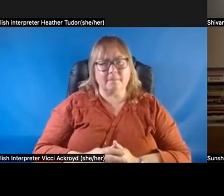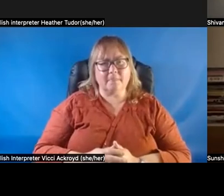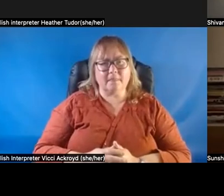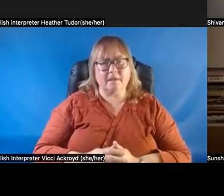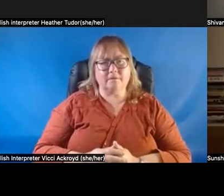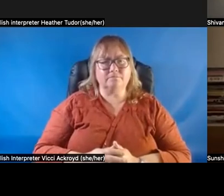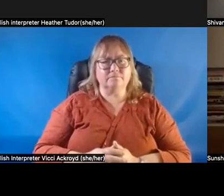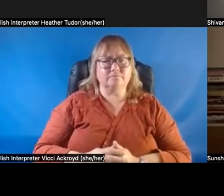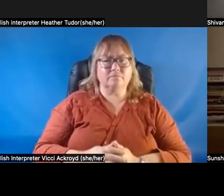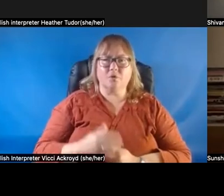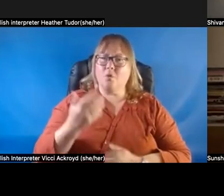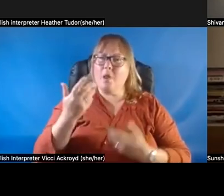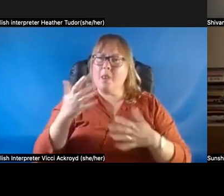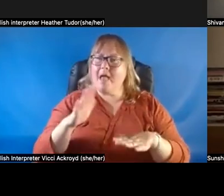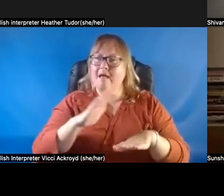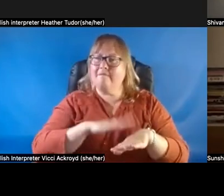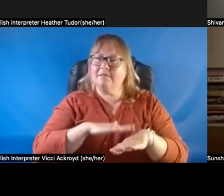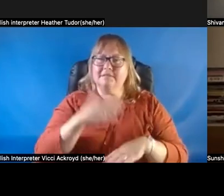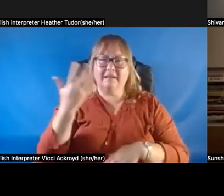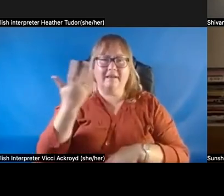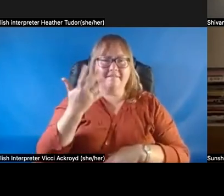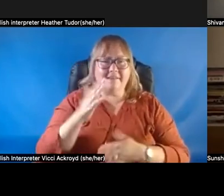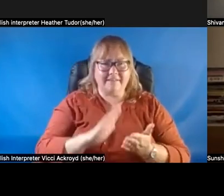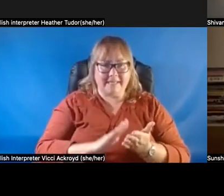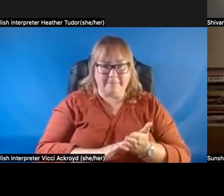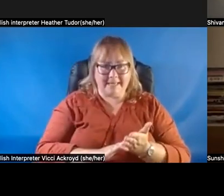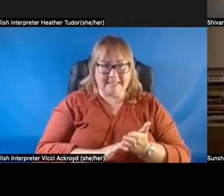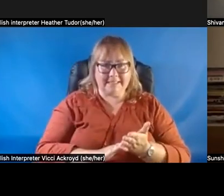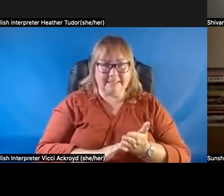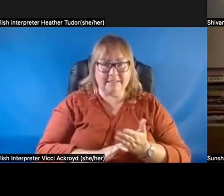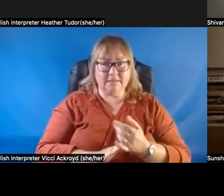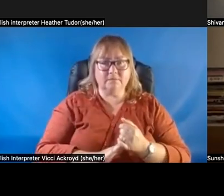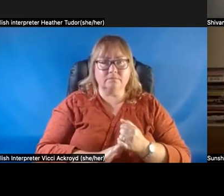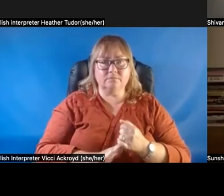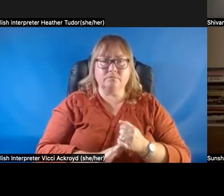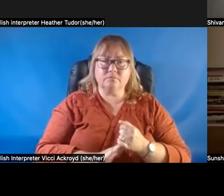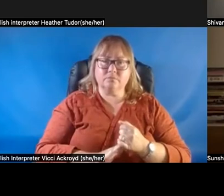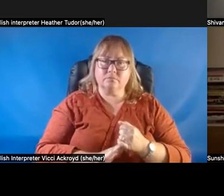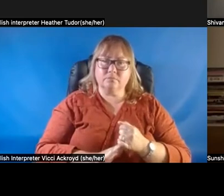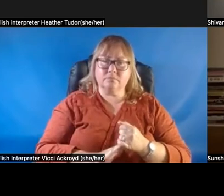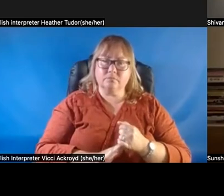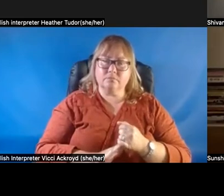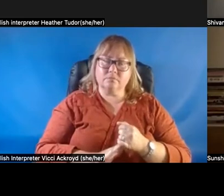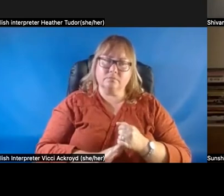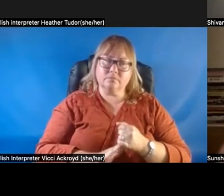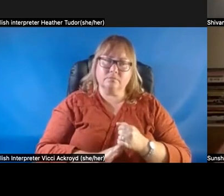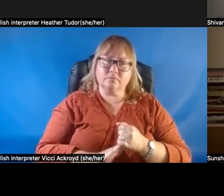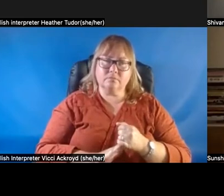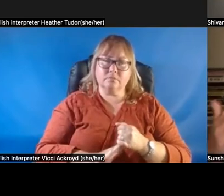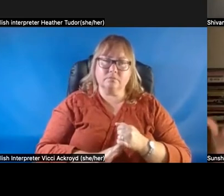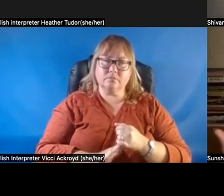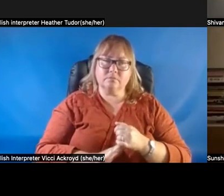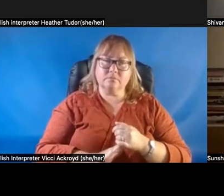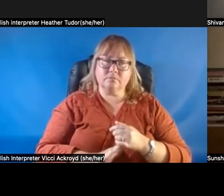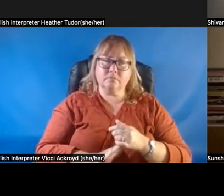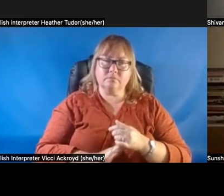have about 15 minutes left for today's conversation, and I'll start. I'm